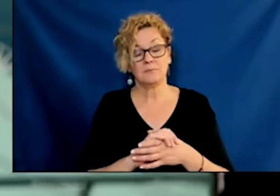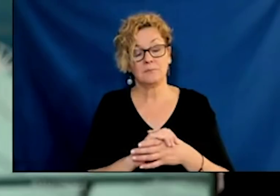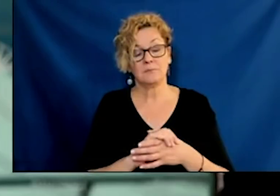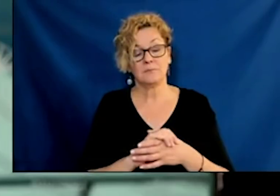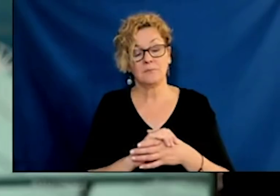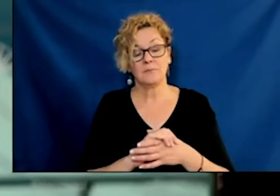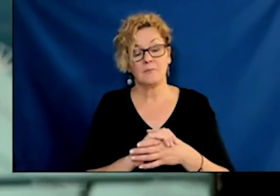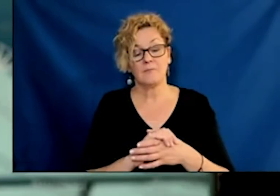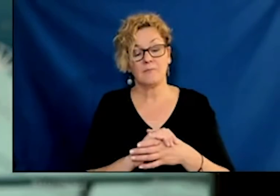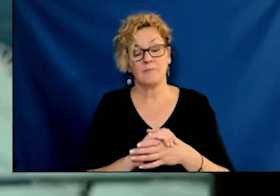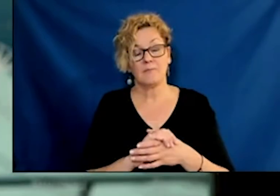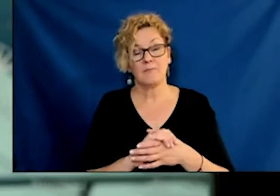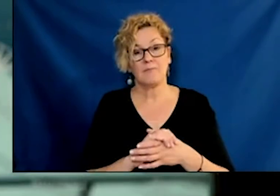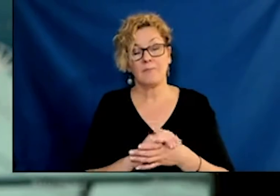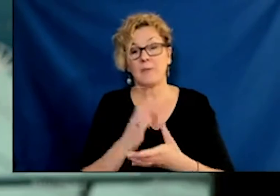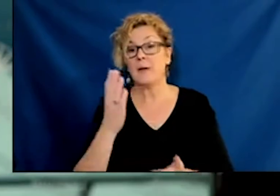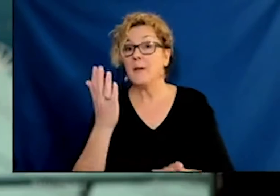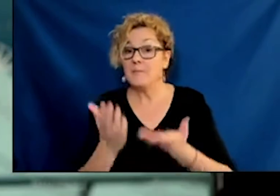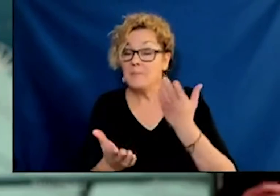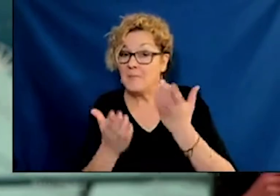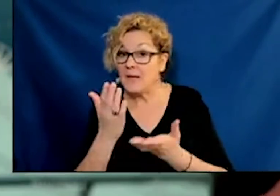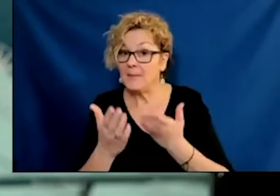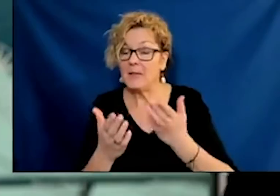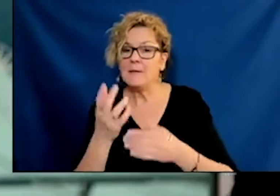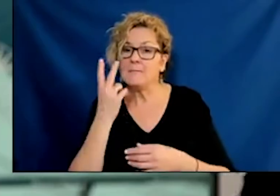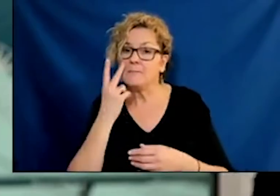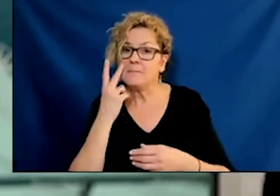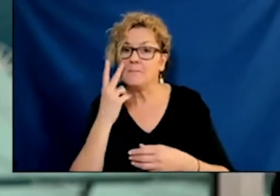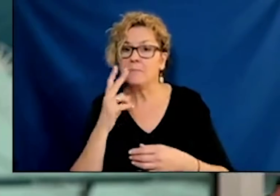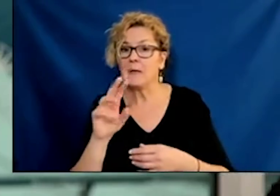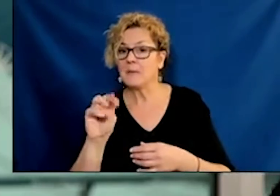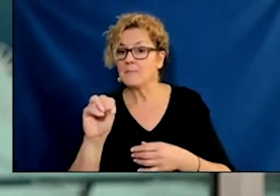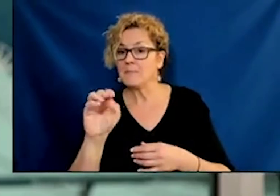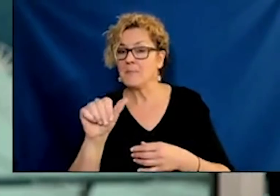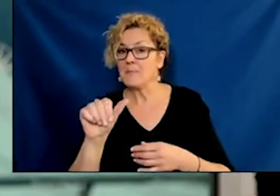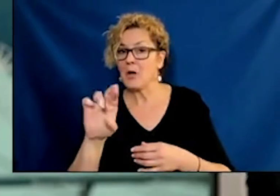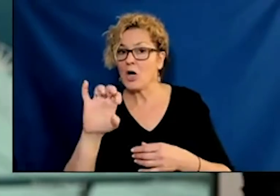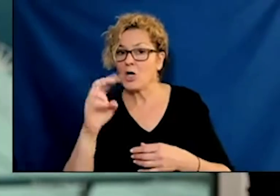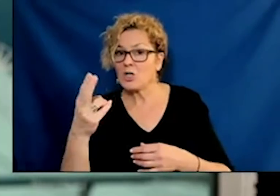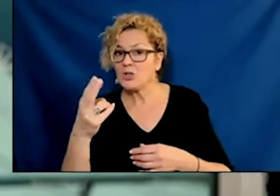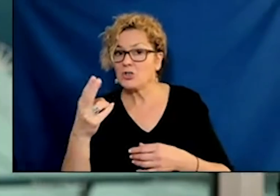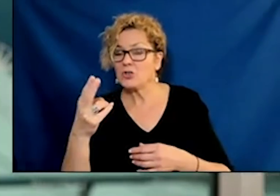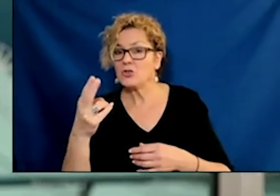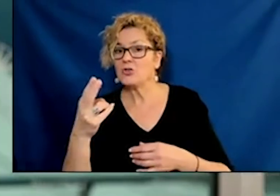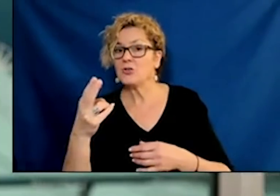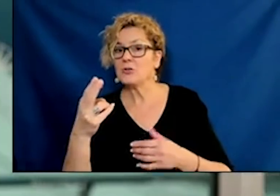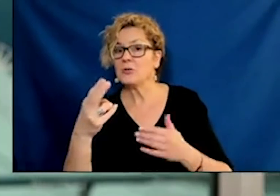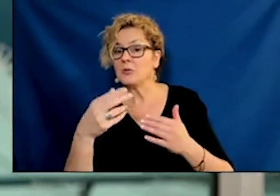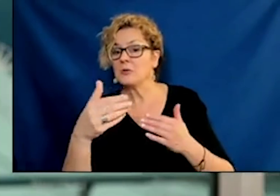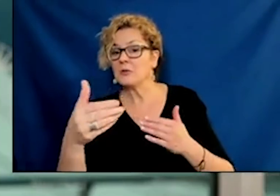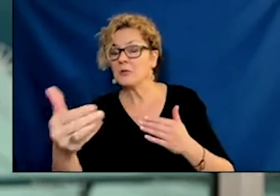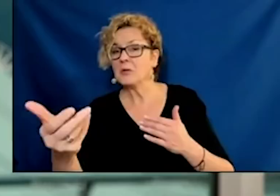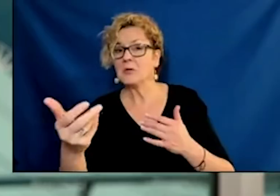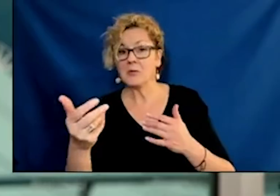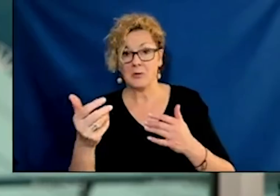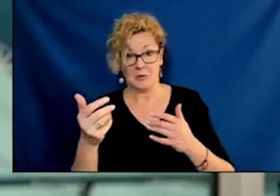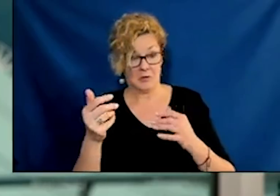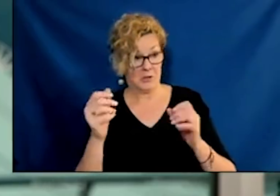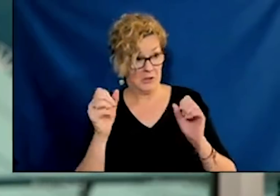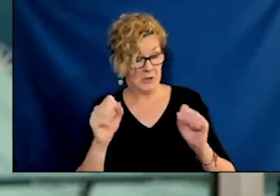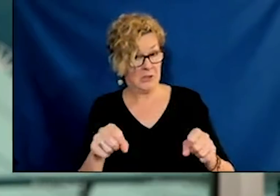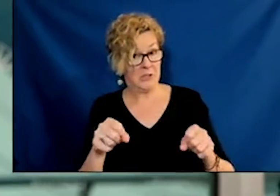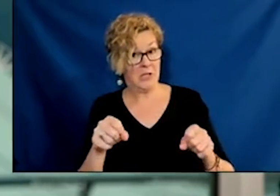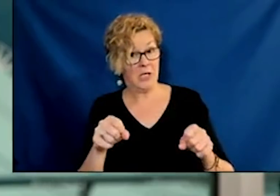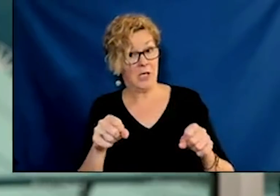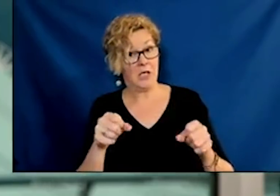these things will become clearer as we get towards later on in the month and into March. We will be